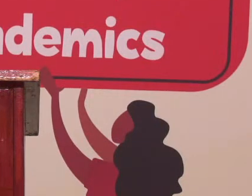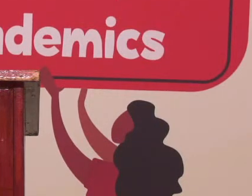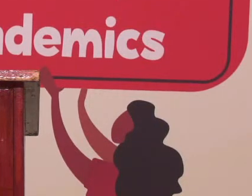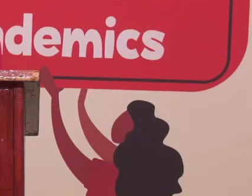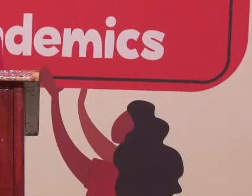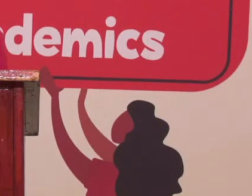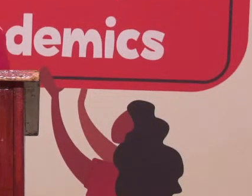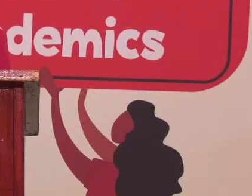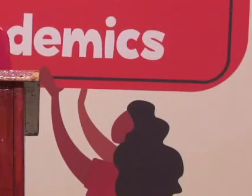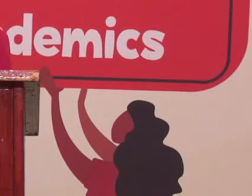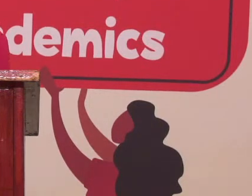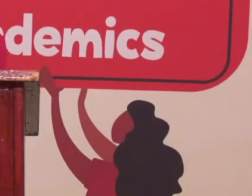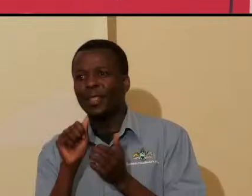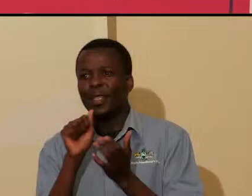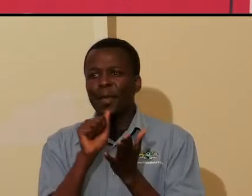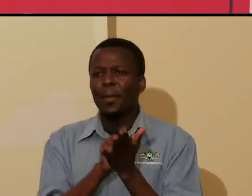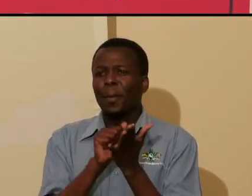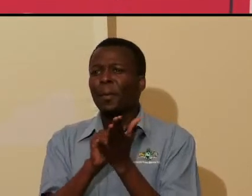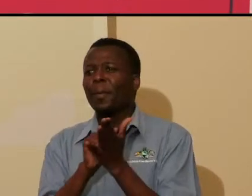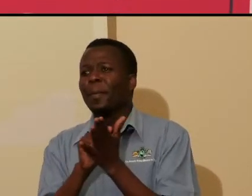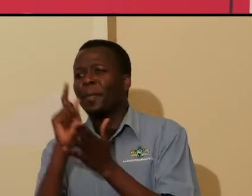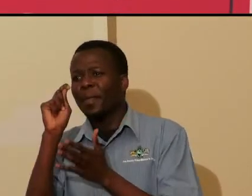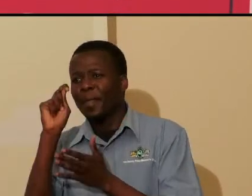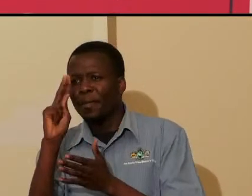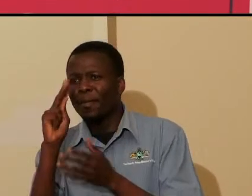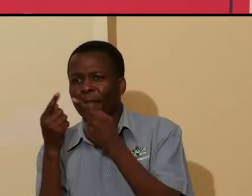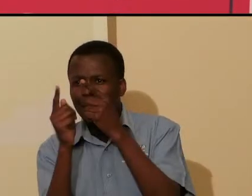of the media, ladies and gentlemen.